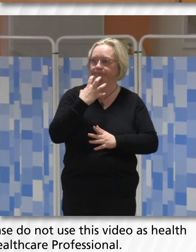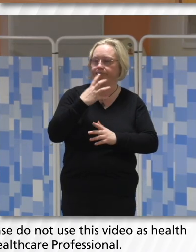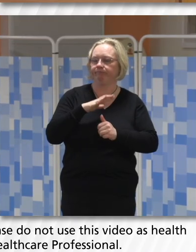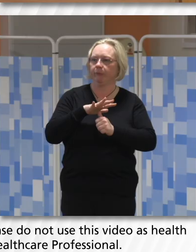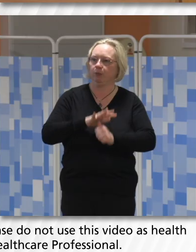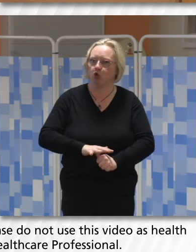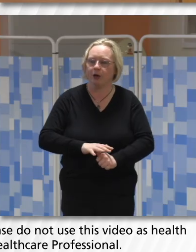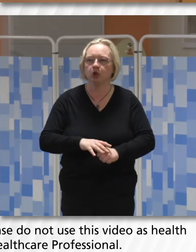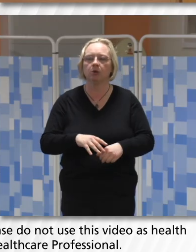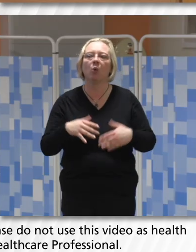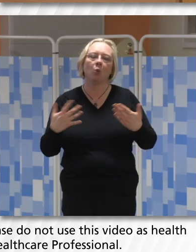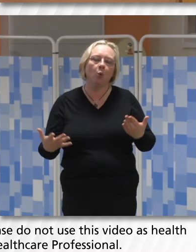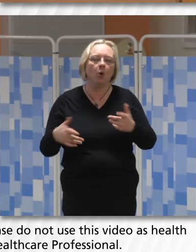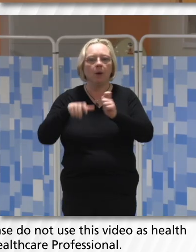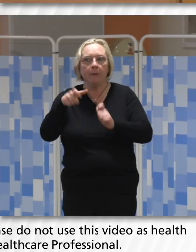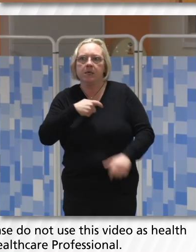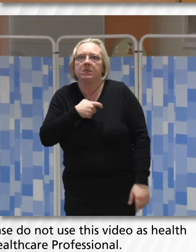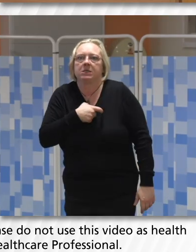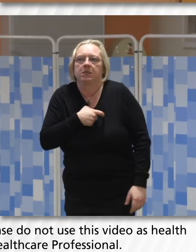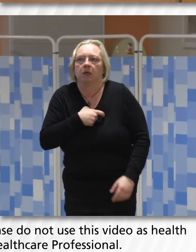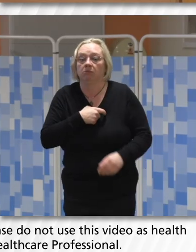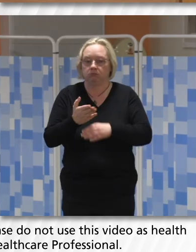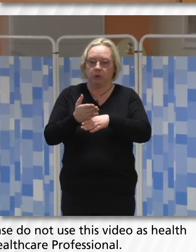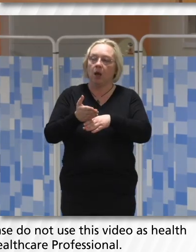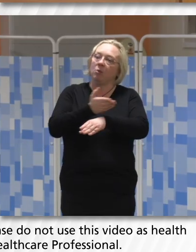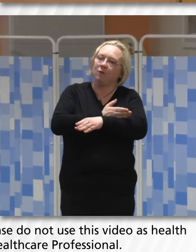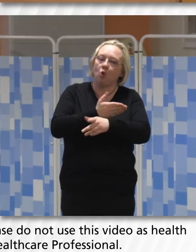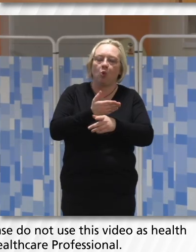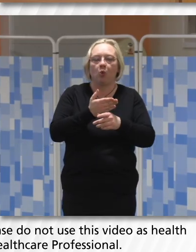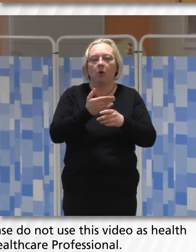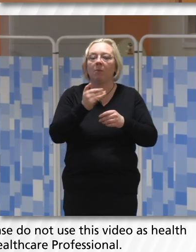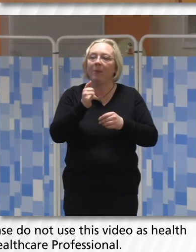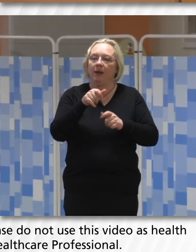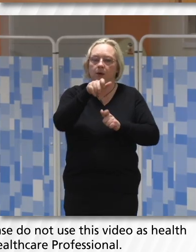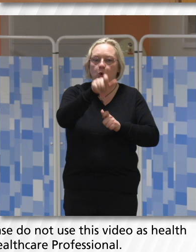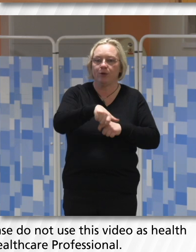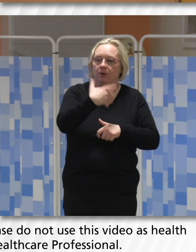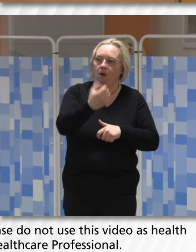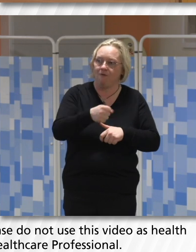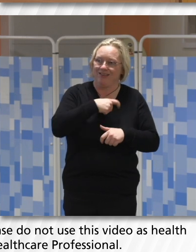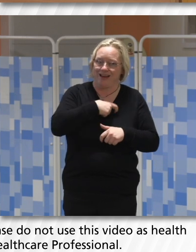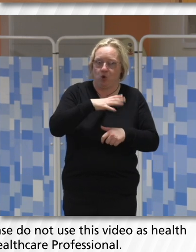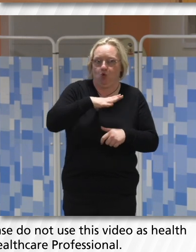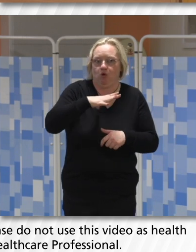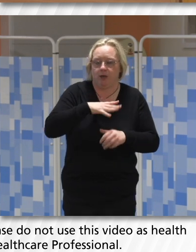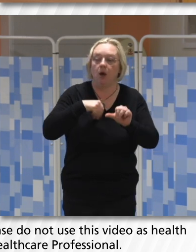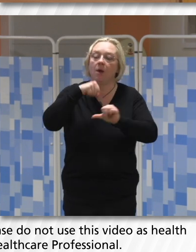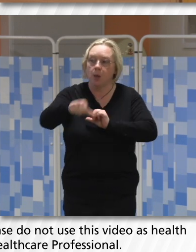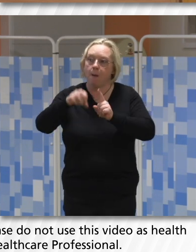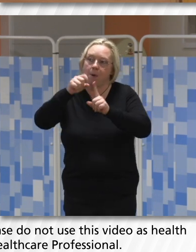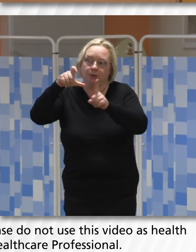themselves very anxious. If they had anxiety before, it could be worse. Maybe they weren't anxious before, but now they have